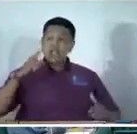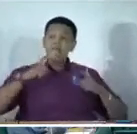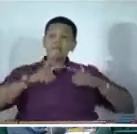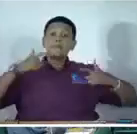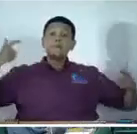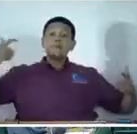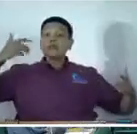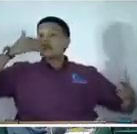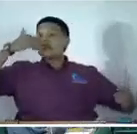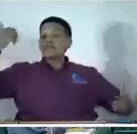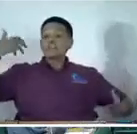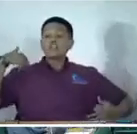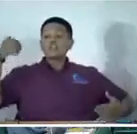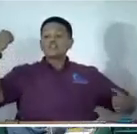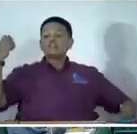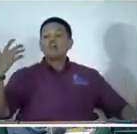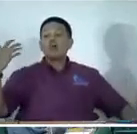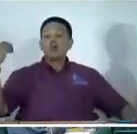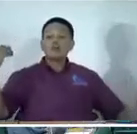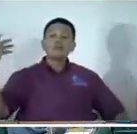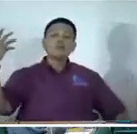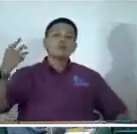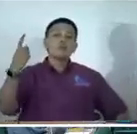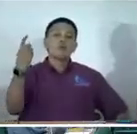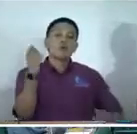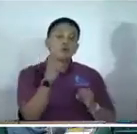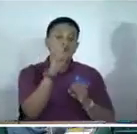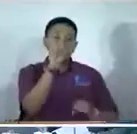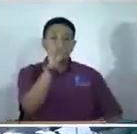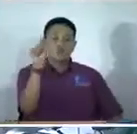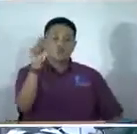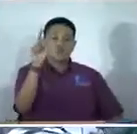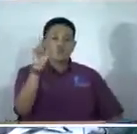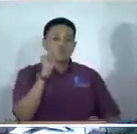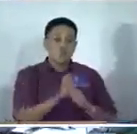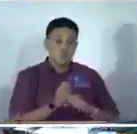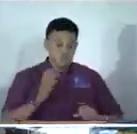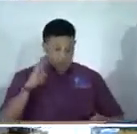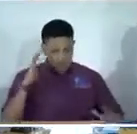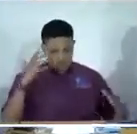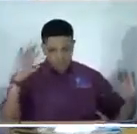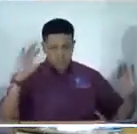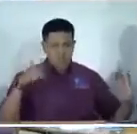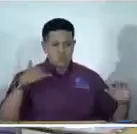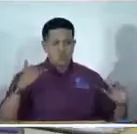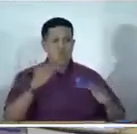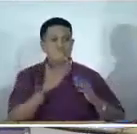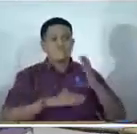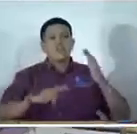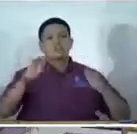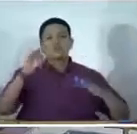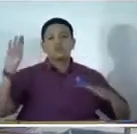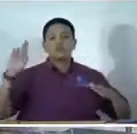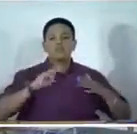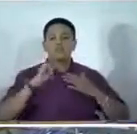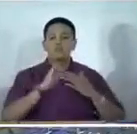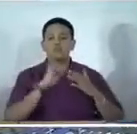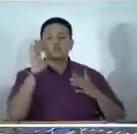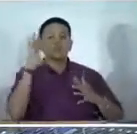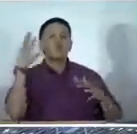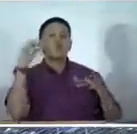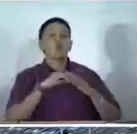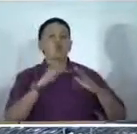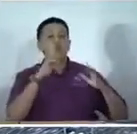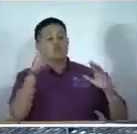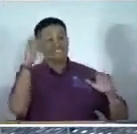and stronger in the next year to 2 years. We are now entering phase 2B of the project, which will include demolition